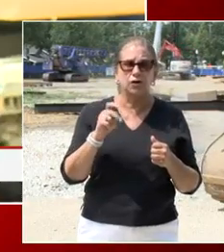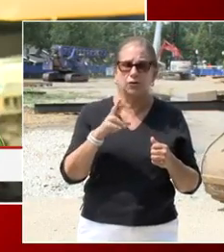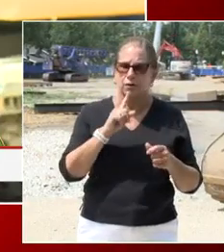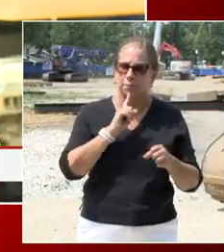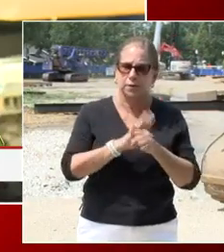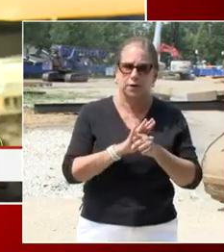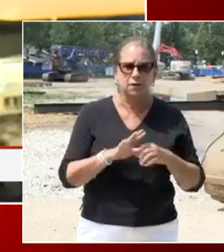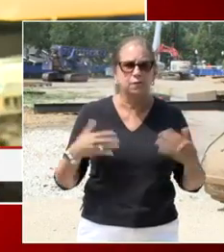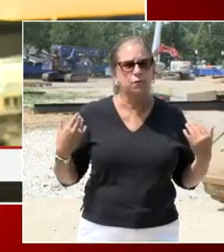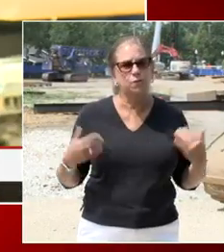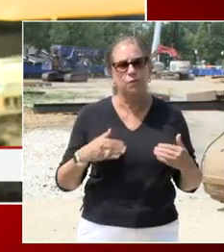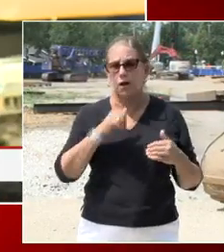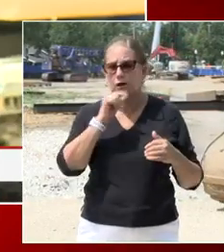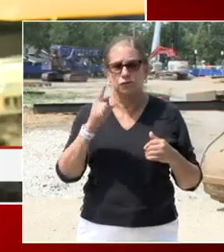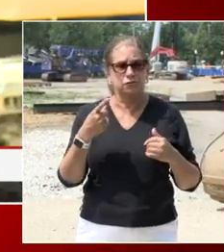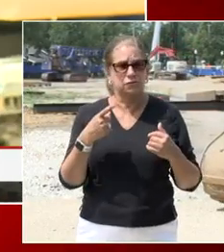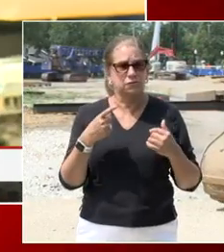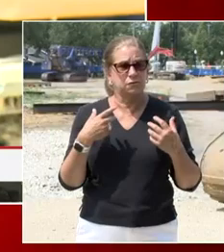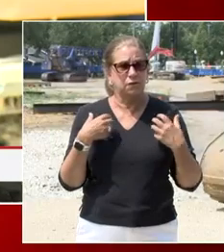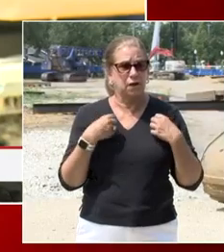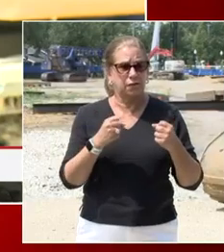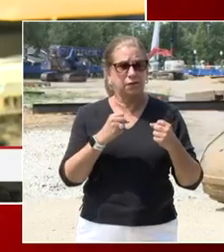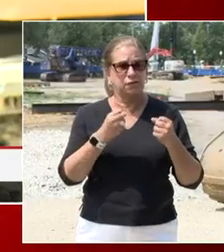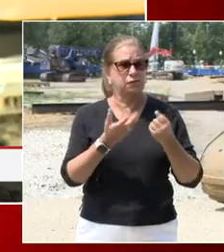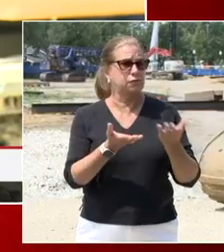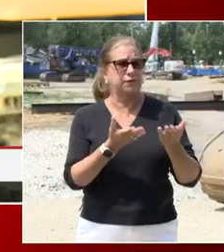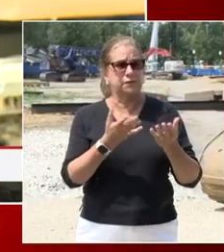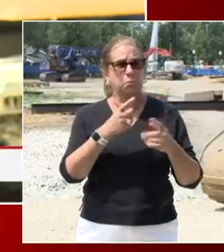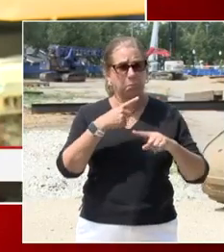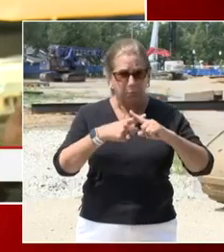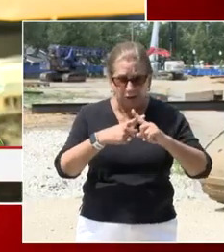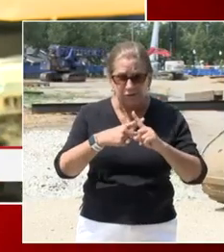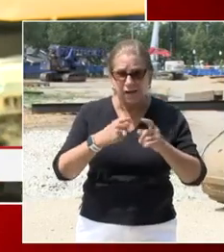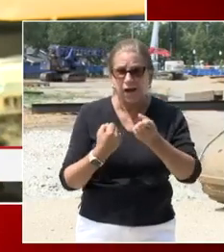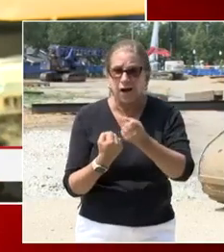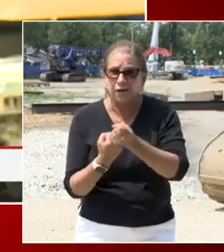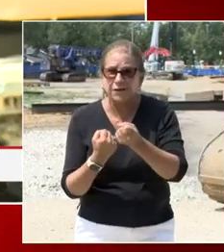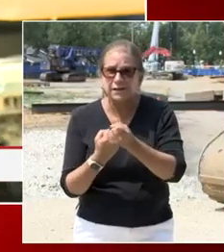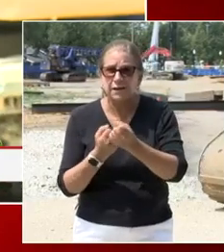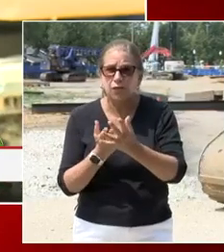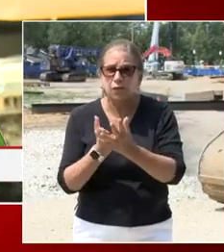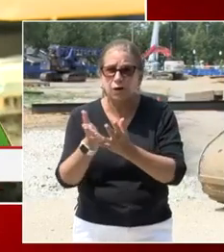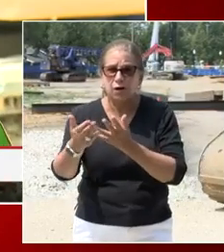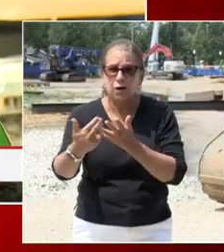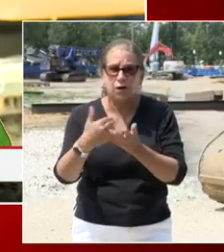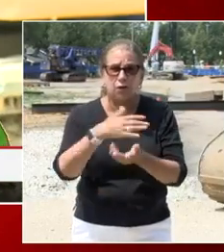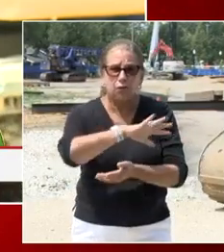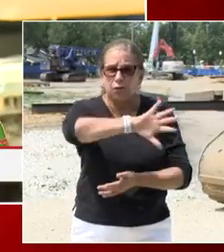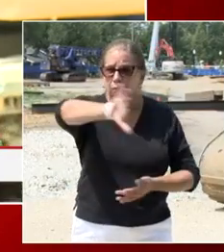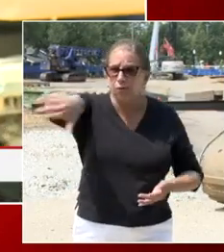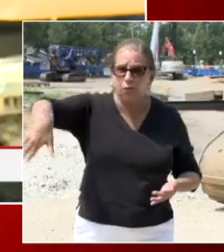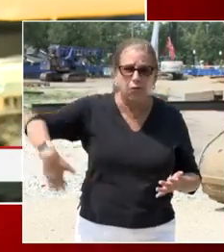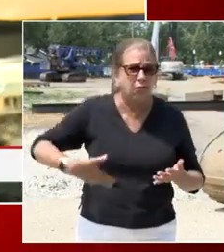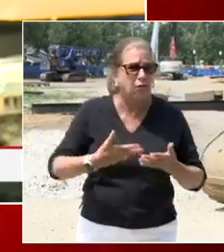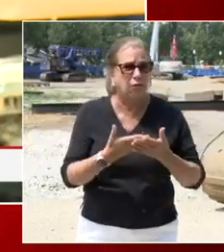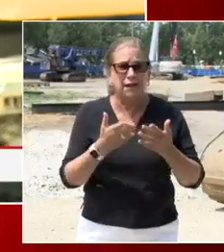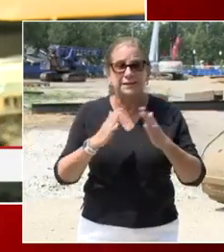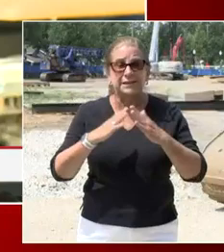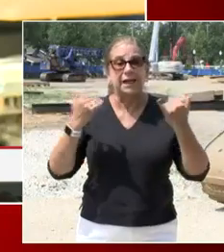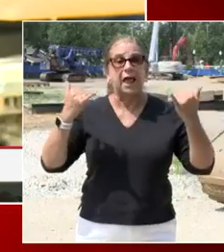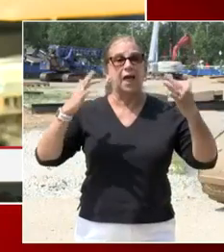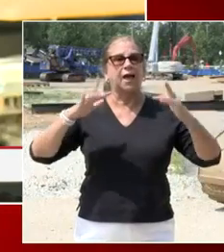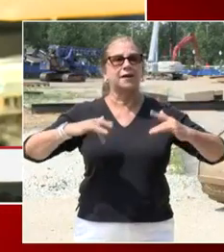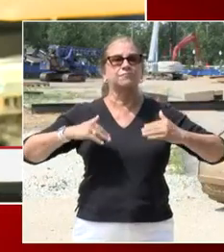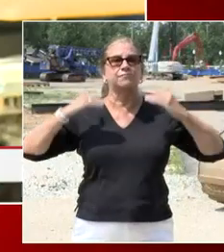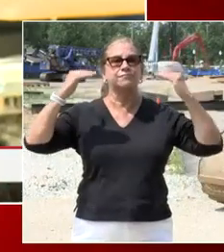many advocacy areas throughout the district to ensure that we have not just healthcare, but equity in healthcare. And I know Mayor Bowser is committed to